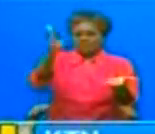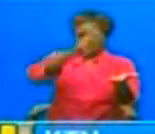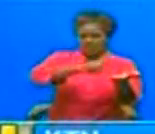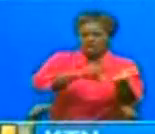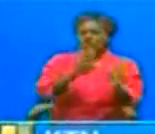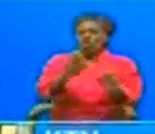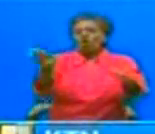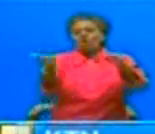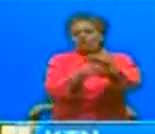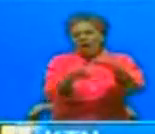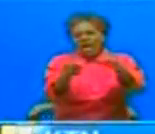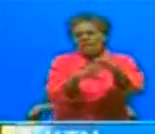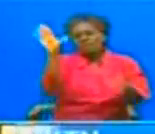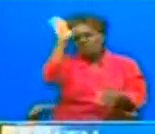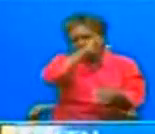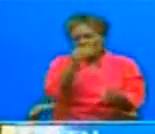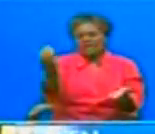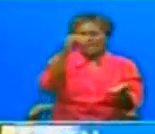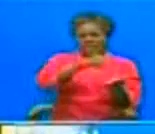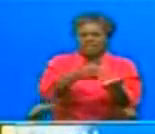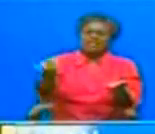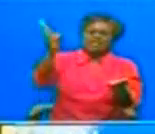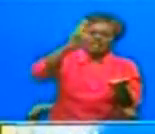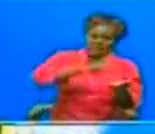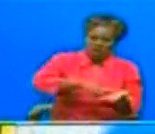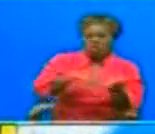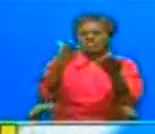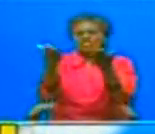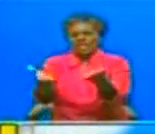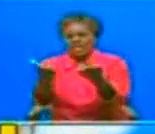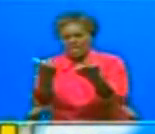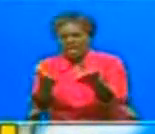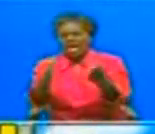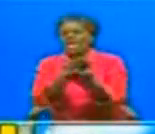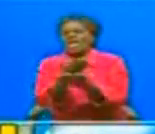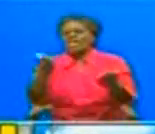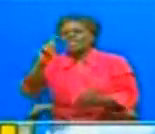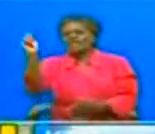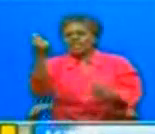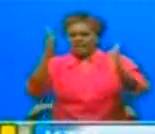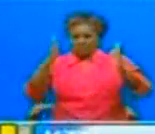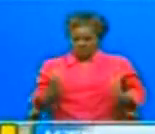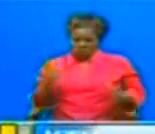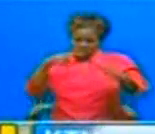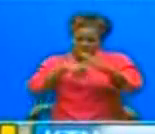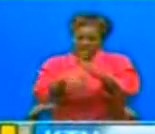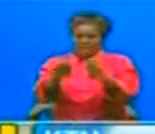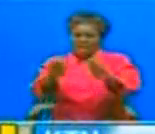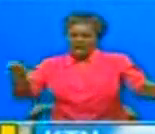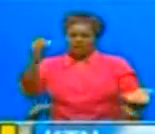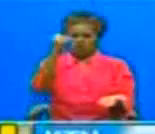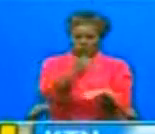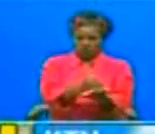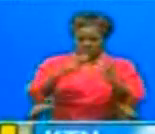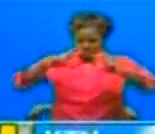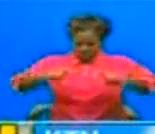no file will ever go missing, records will be readily available, and any Kenyan who walks into the lands office for a